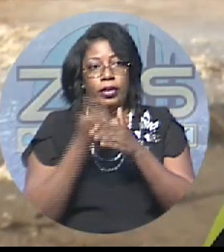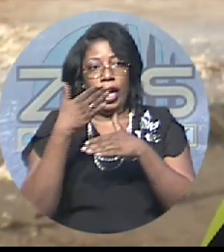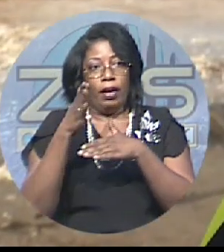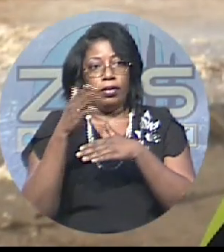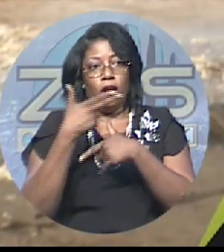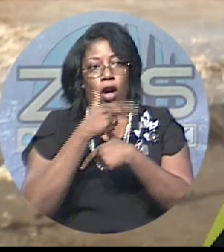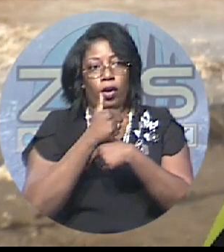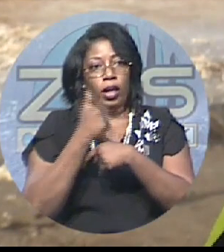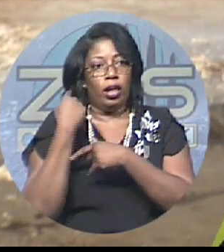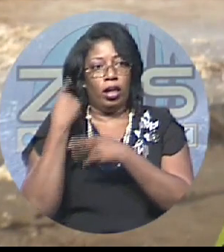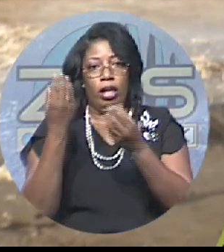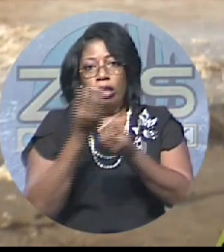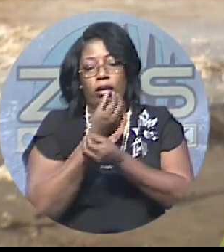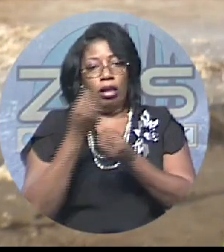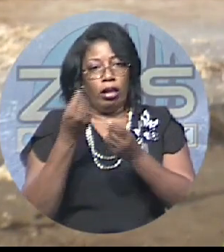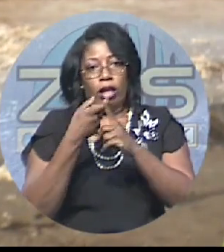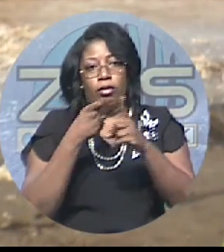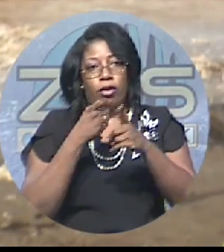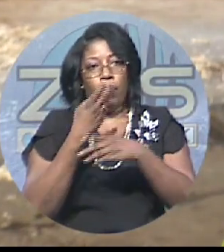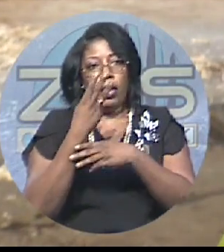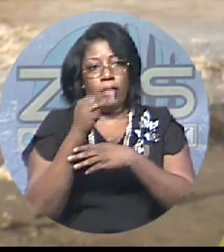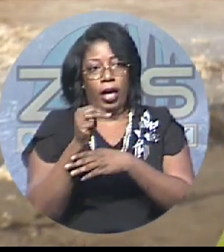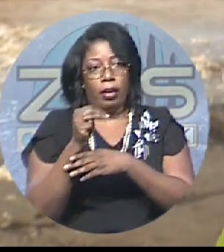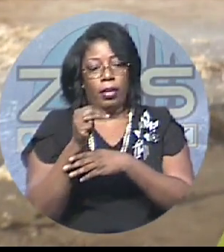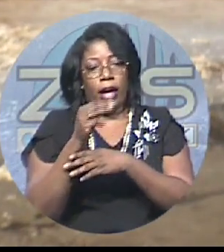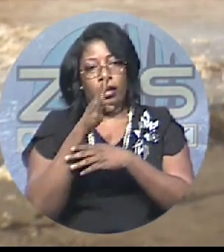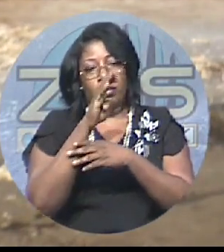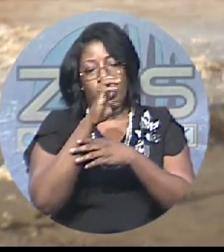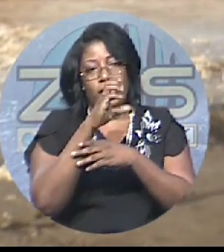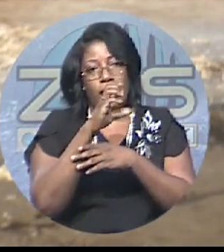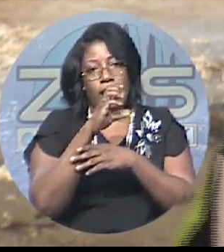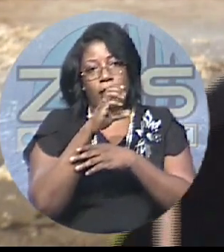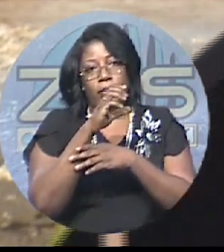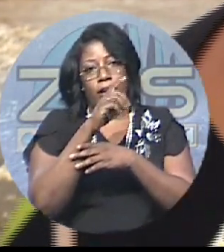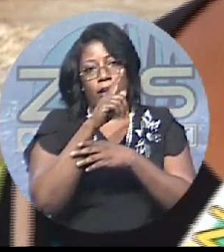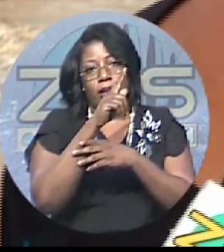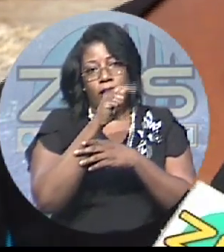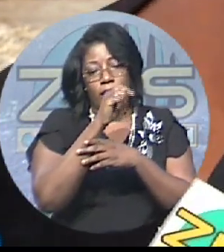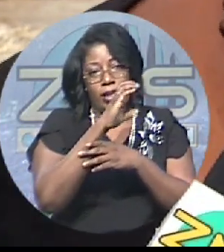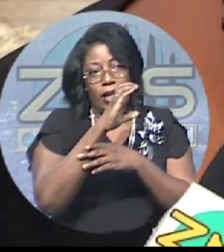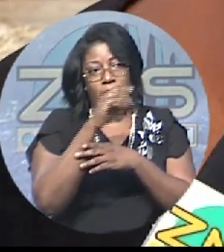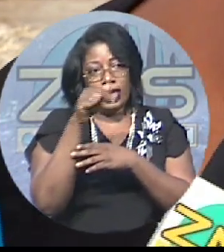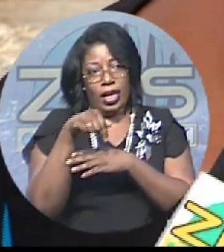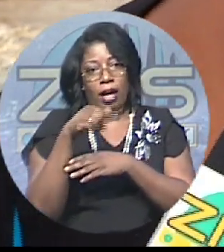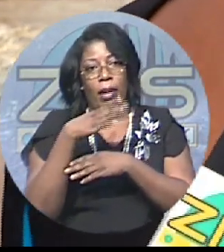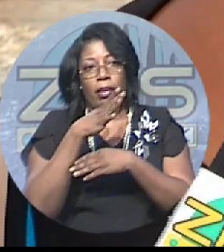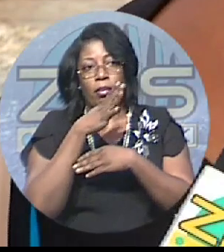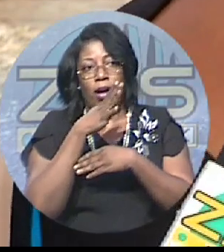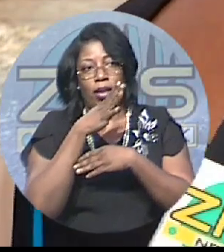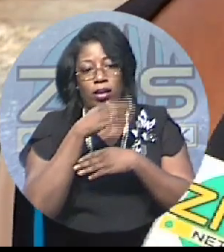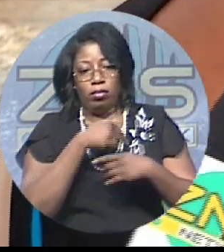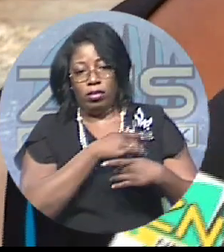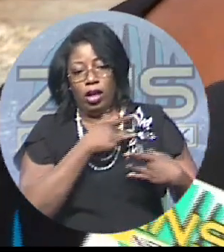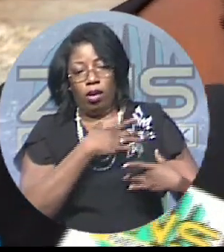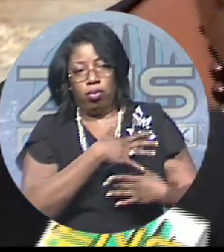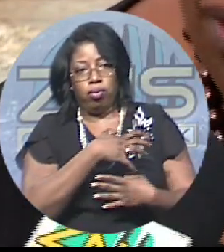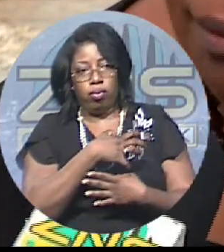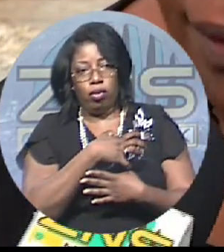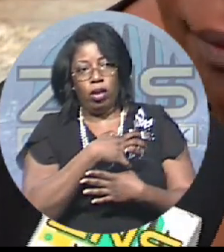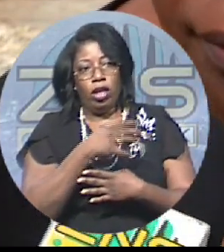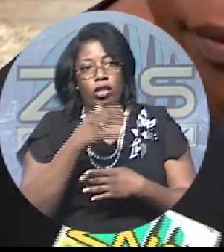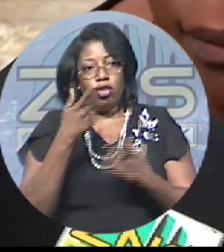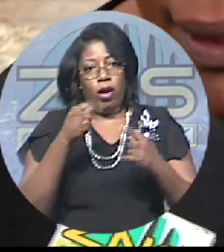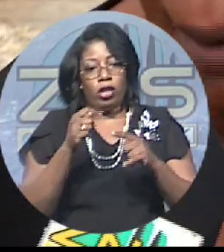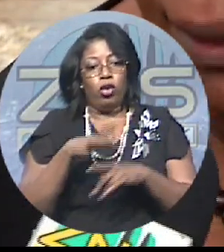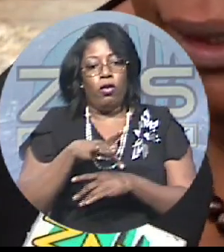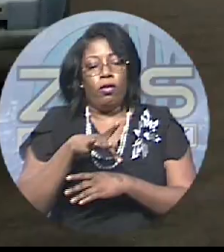we haven't heard anything from them. There's no communication. I understand that Batelco is down, so we're having difficulty. My mother's having a heart attack, just trying to find out what's going on